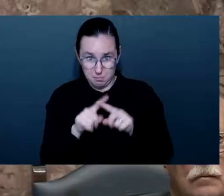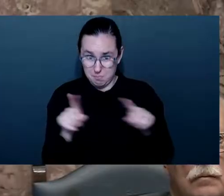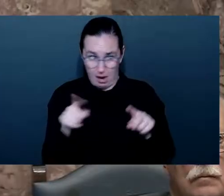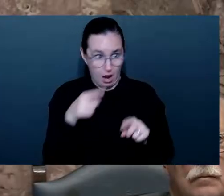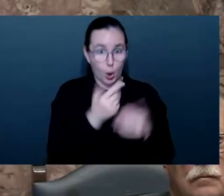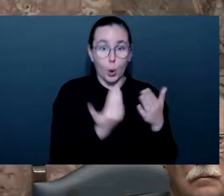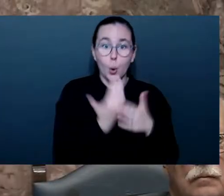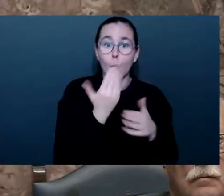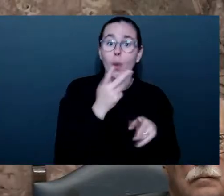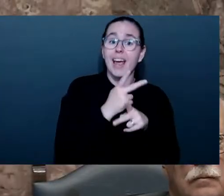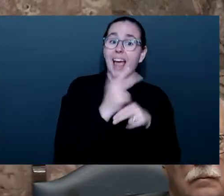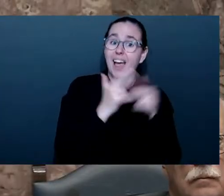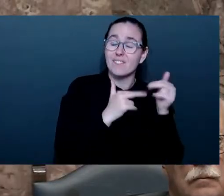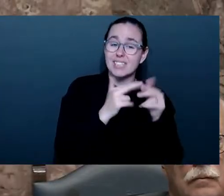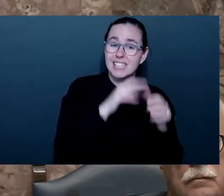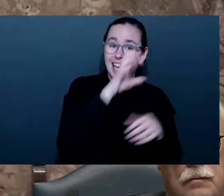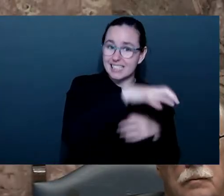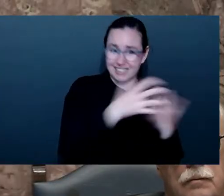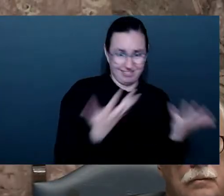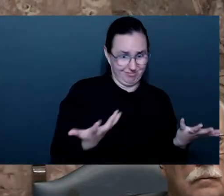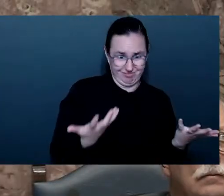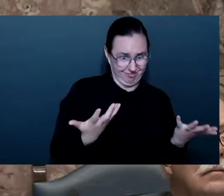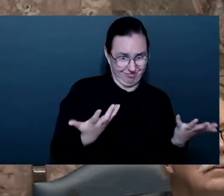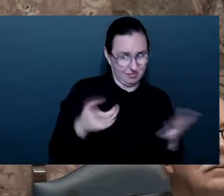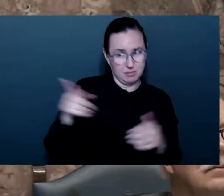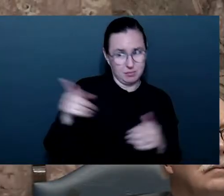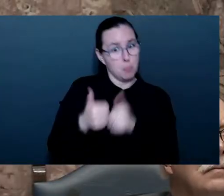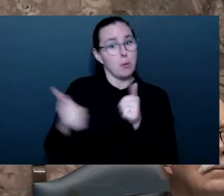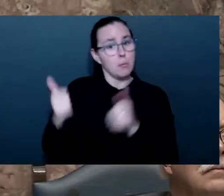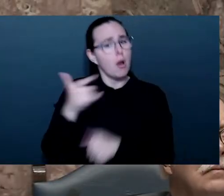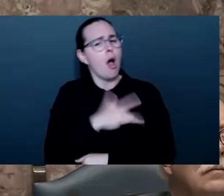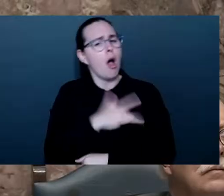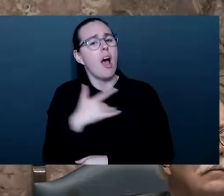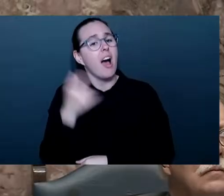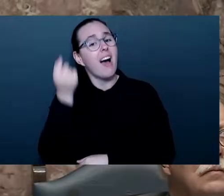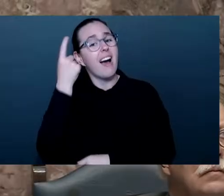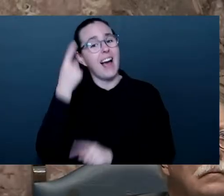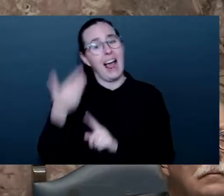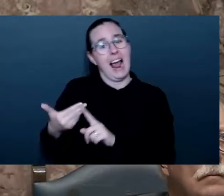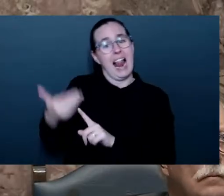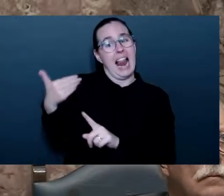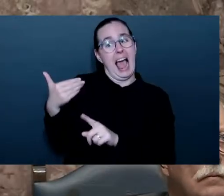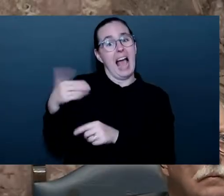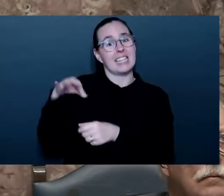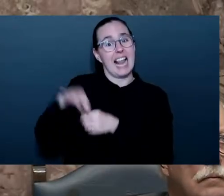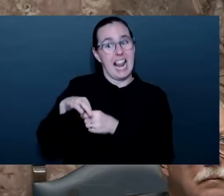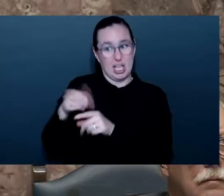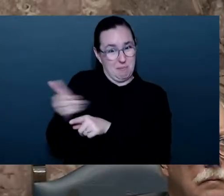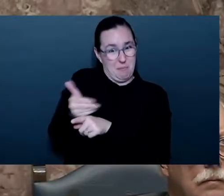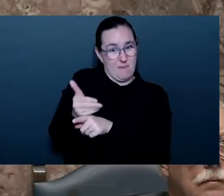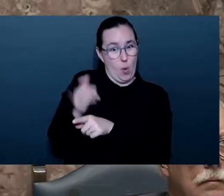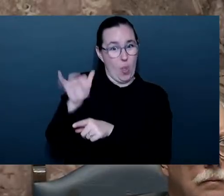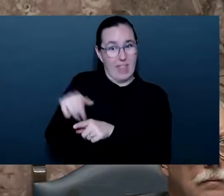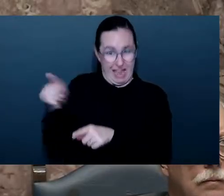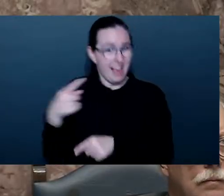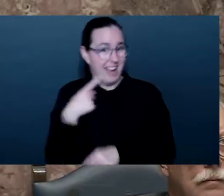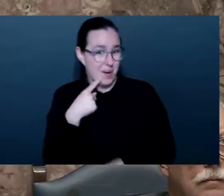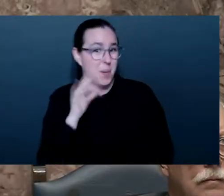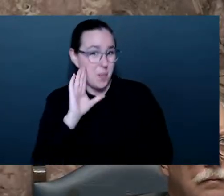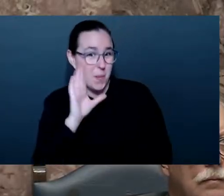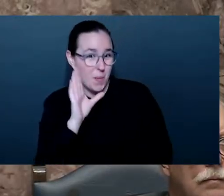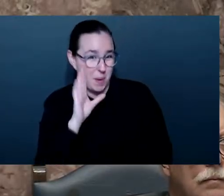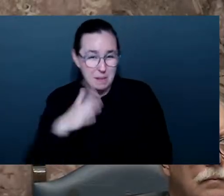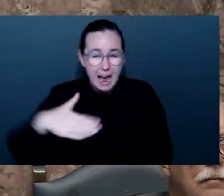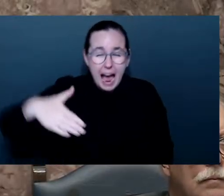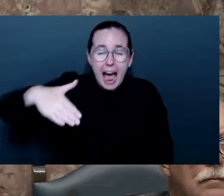riding before the last election. But they haven't even broken grounds yet. So my question to the premier, is he going